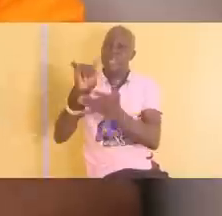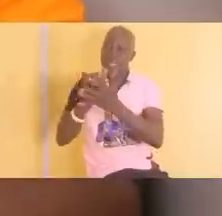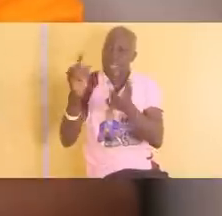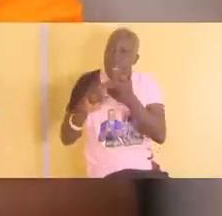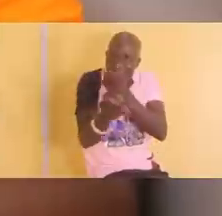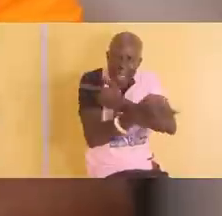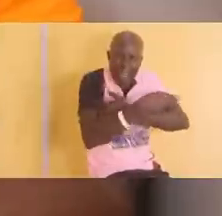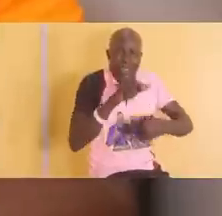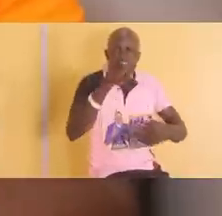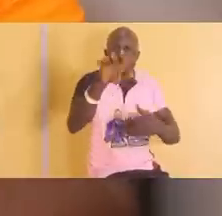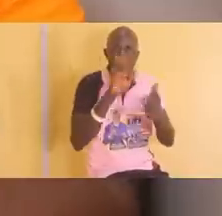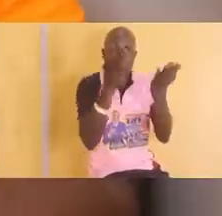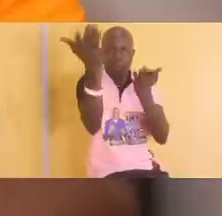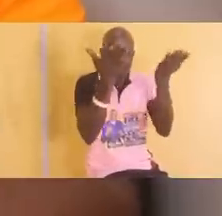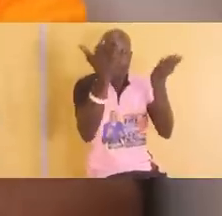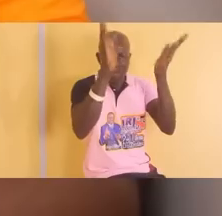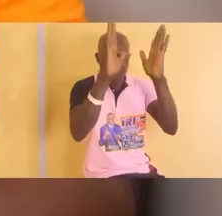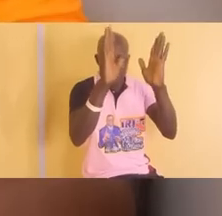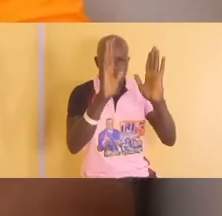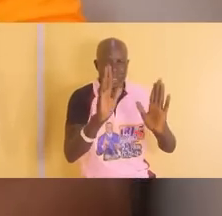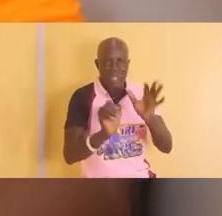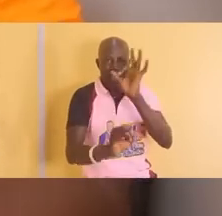that day. You my servant.